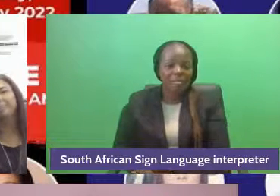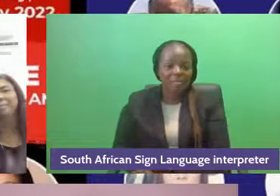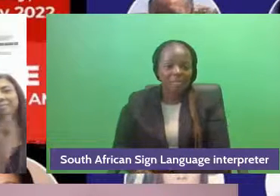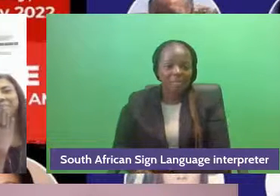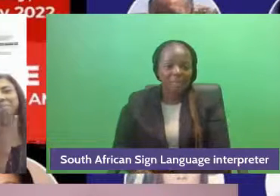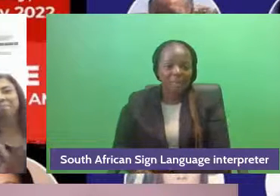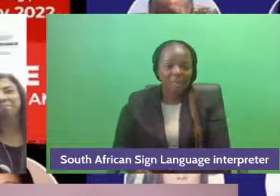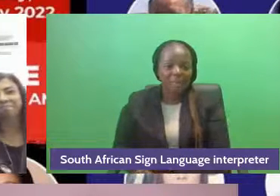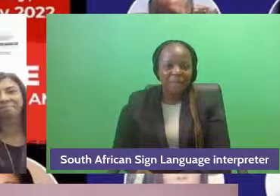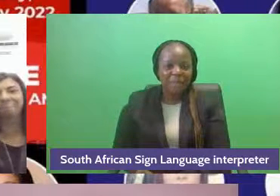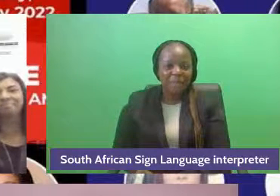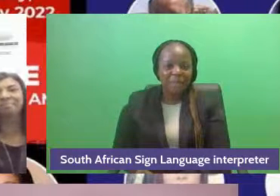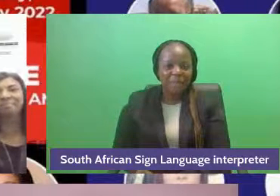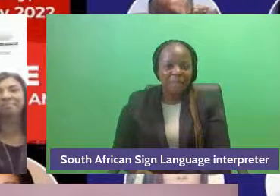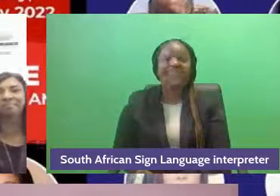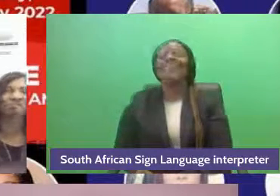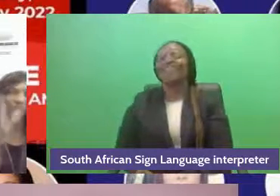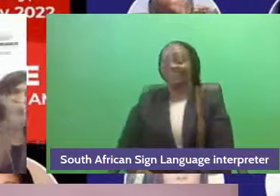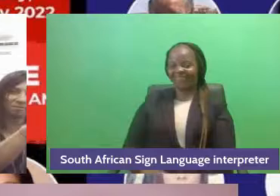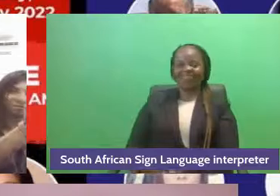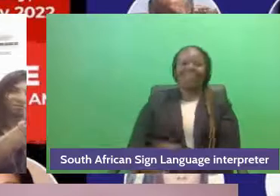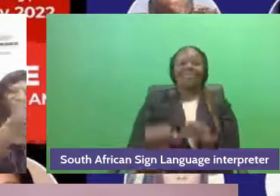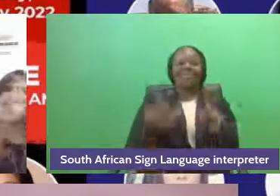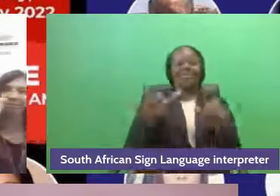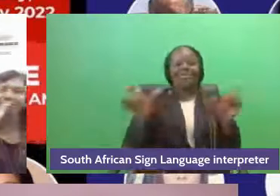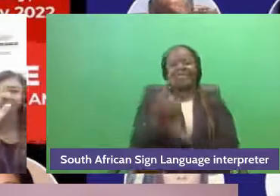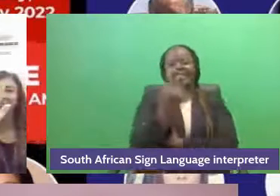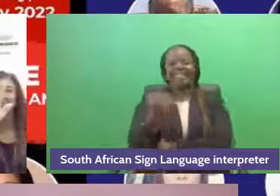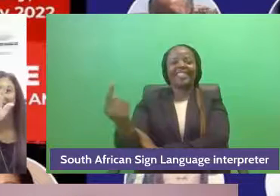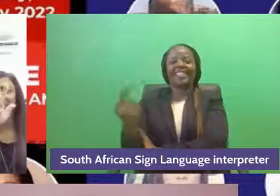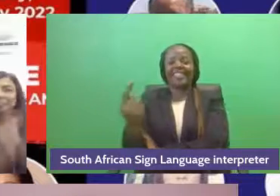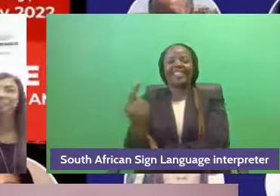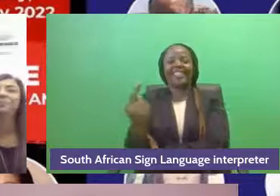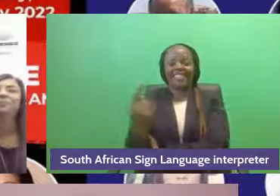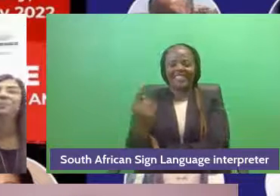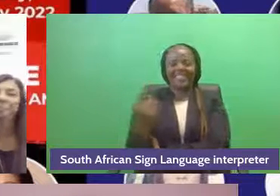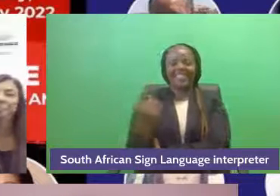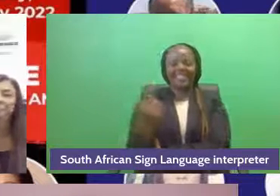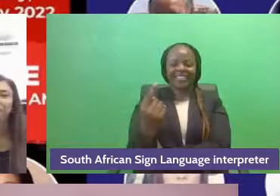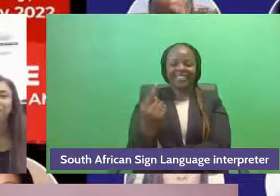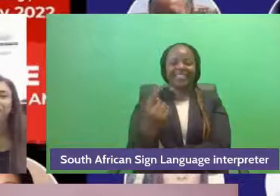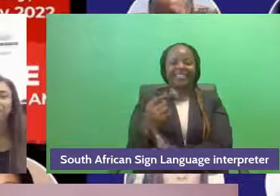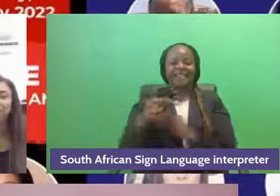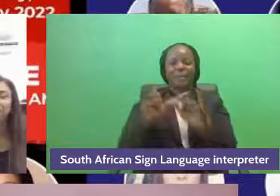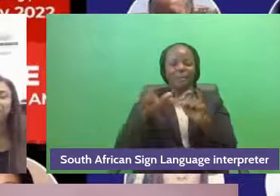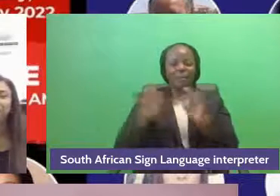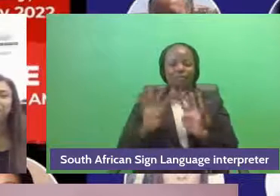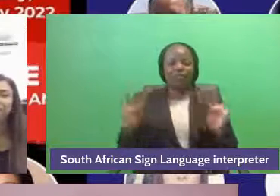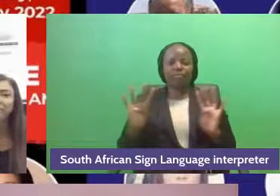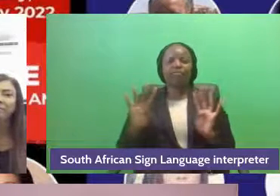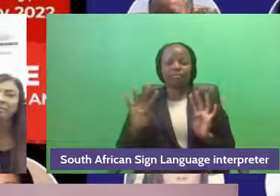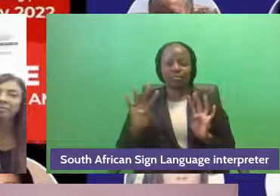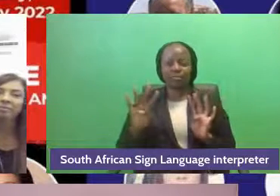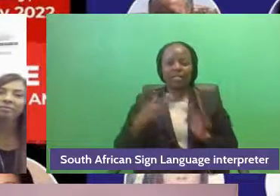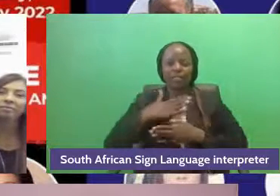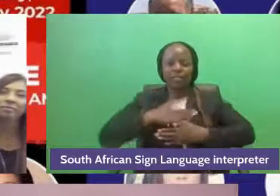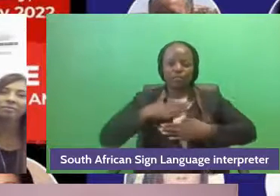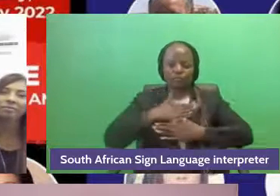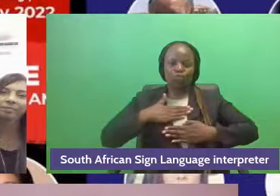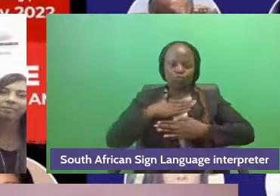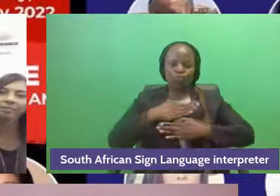Thank you so much to everyone, and we really do appreciate our panelists. We appreciate you for joining